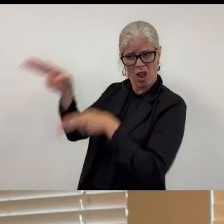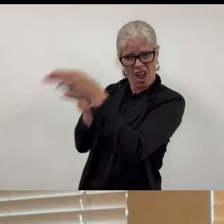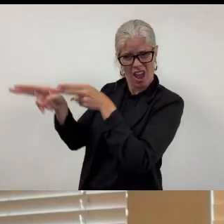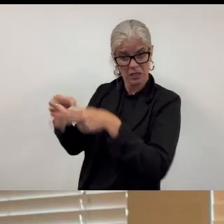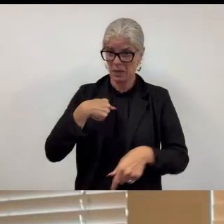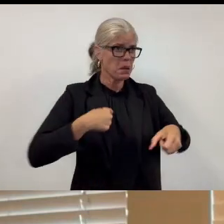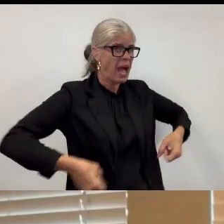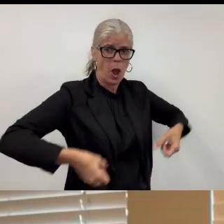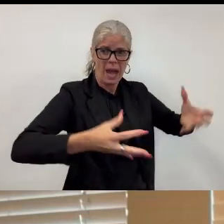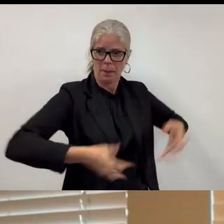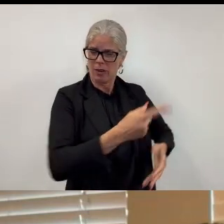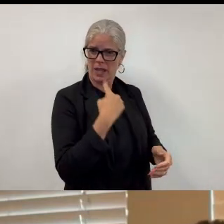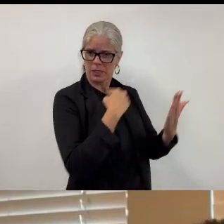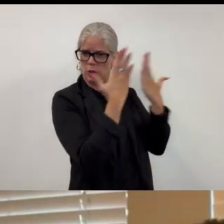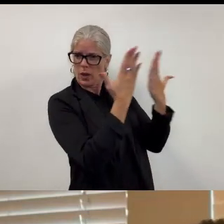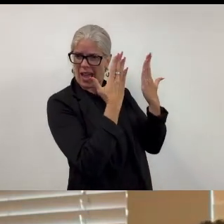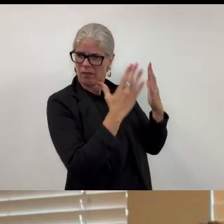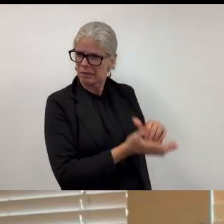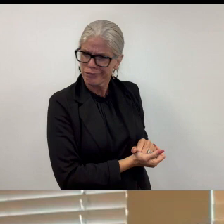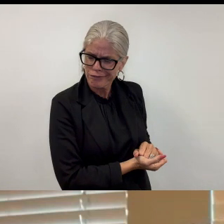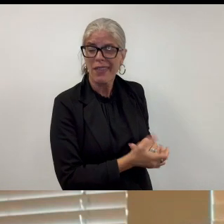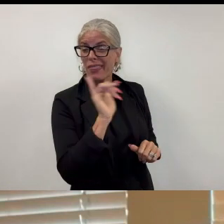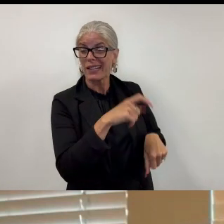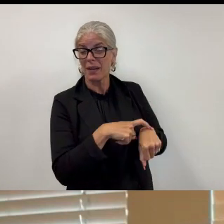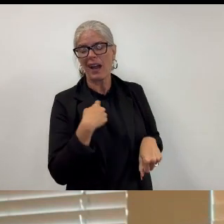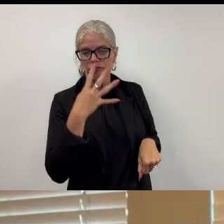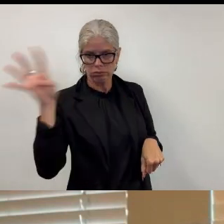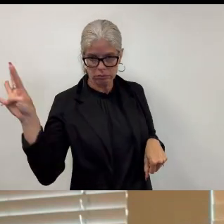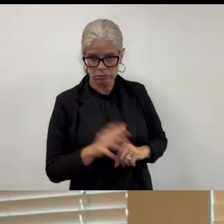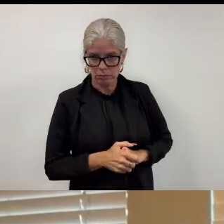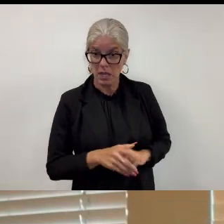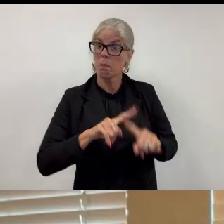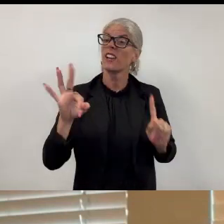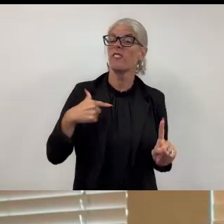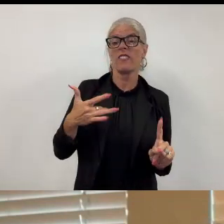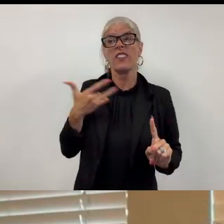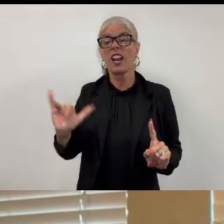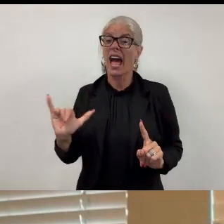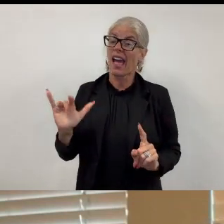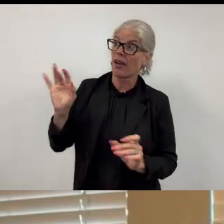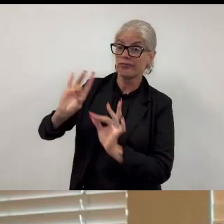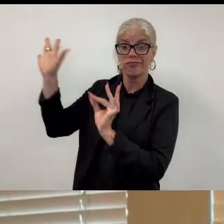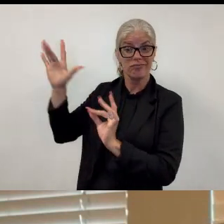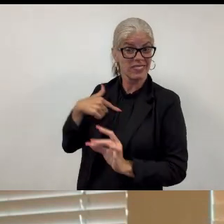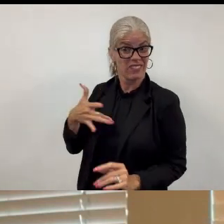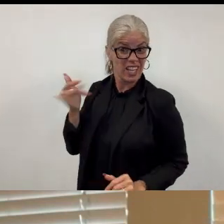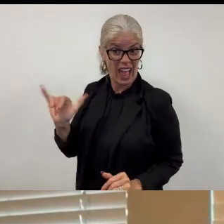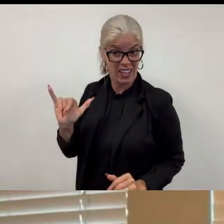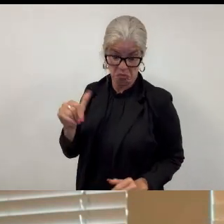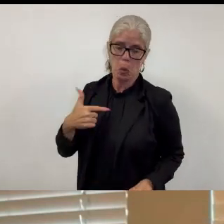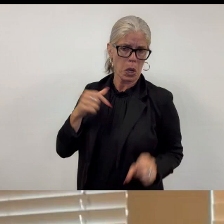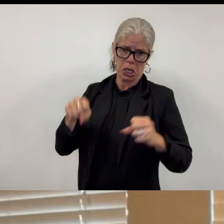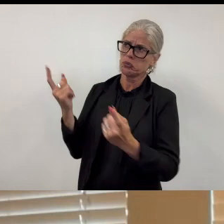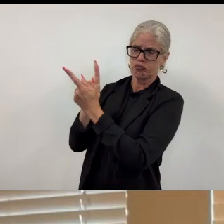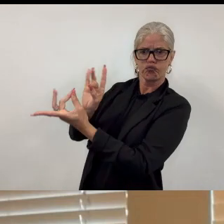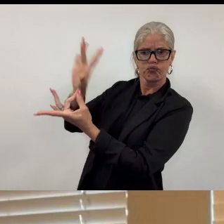world are you saying it to me? So 9 times out of 10, I'm just going to ignore it. If I frankly am feeling a little bit more